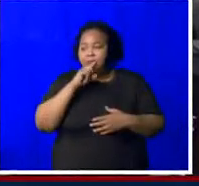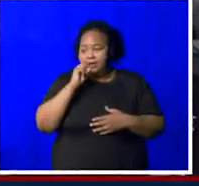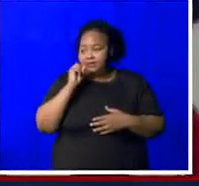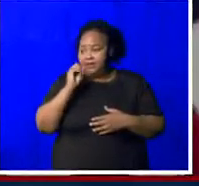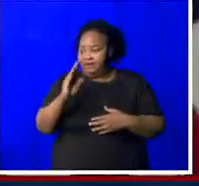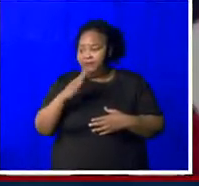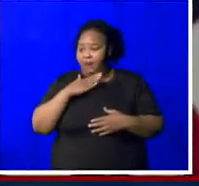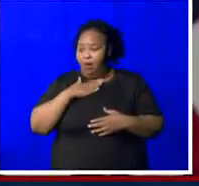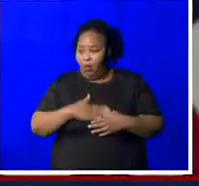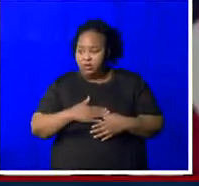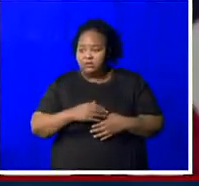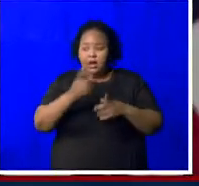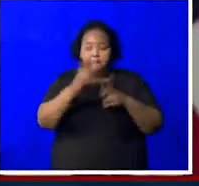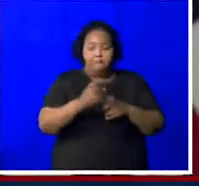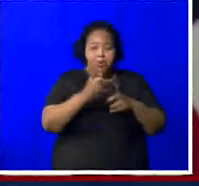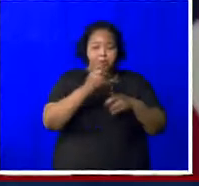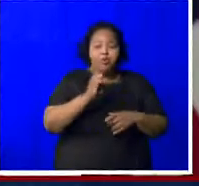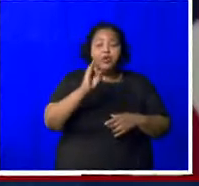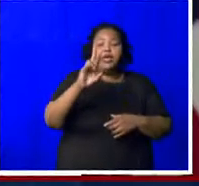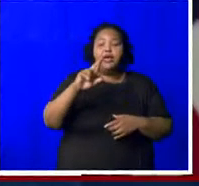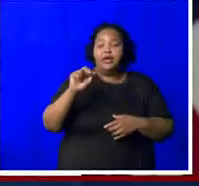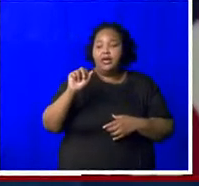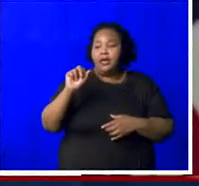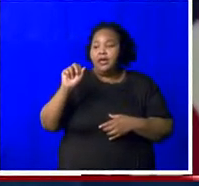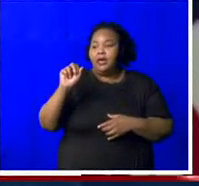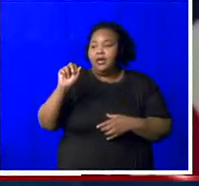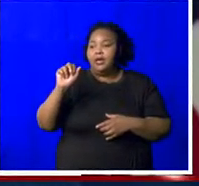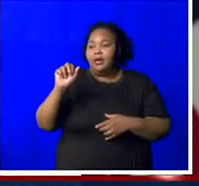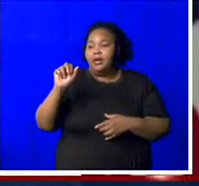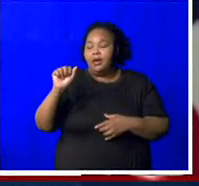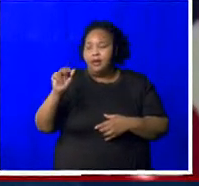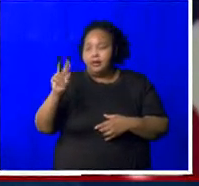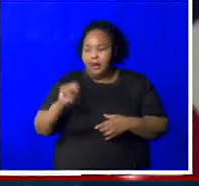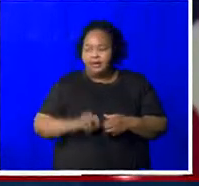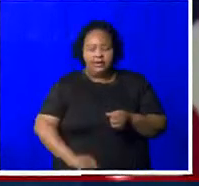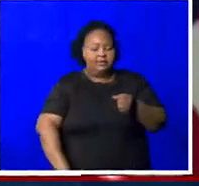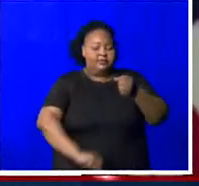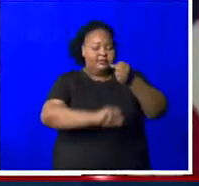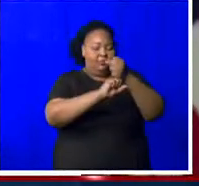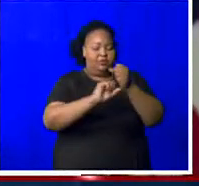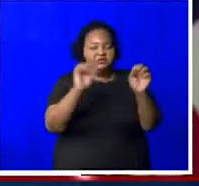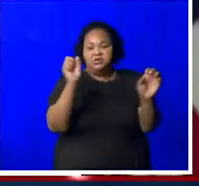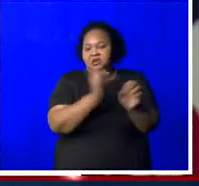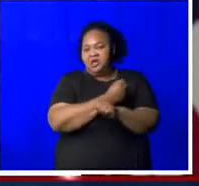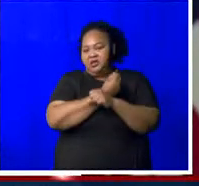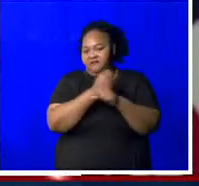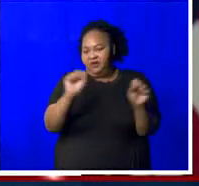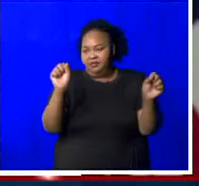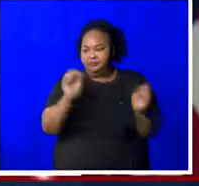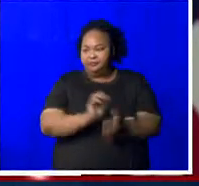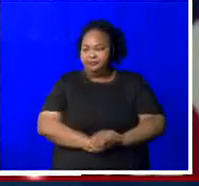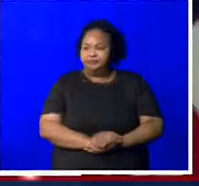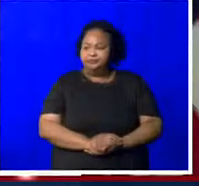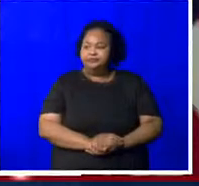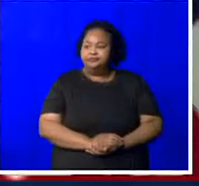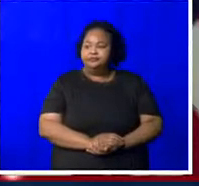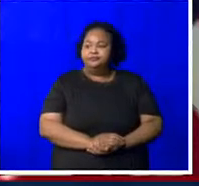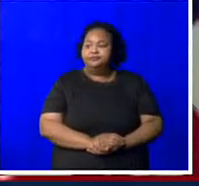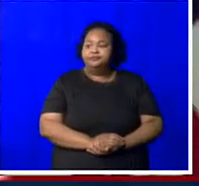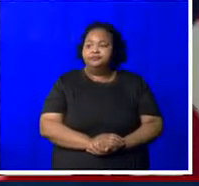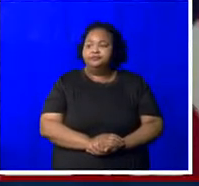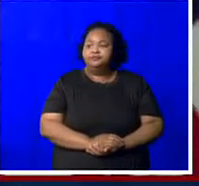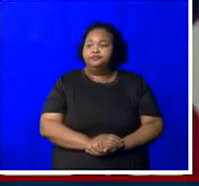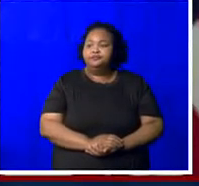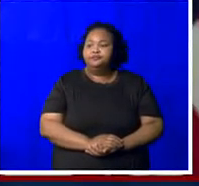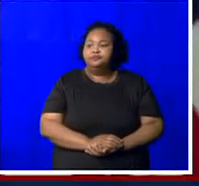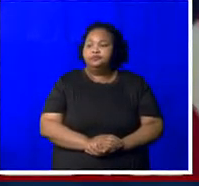live leIran. We're surging additional military assistance to the Israeli Defense Force, including ammunition, interceptors to replenish the